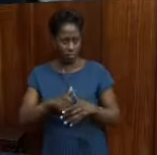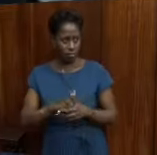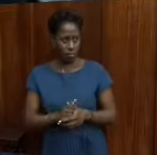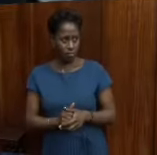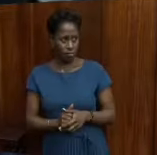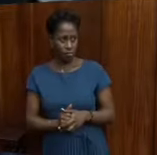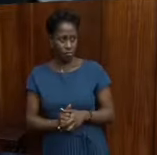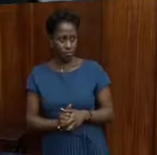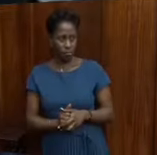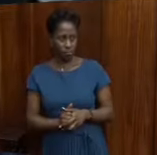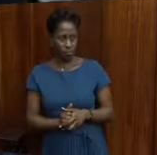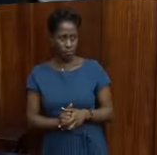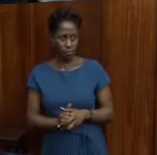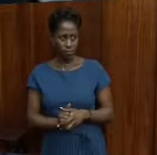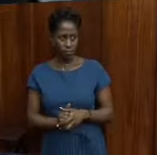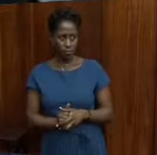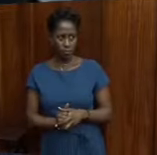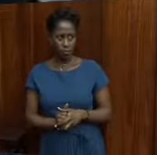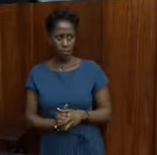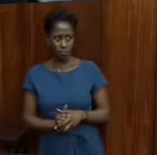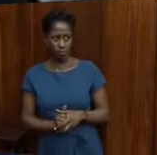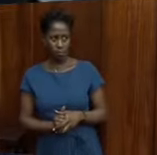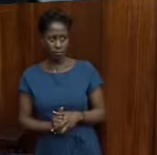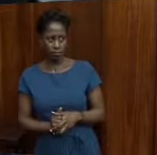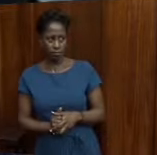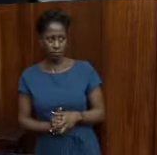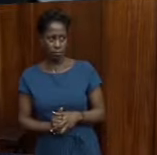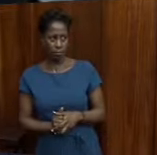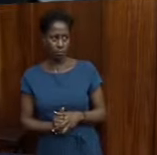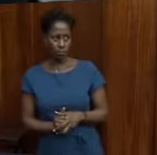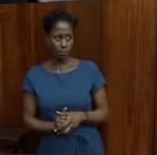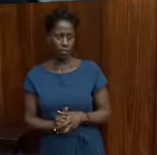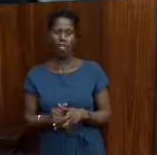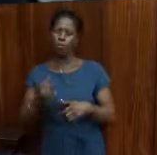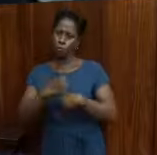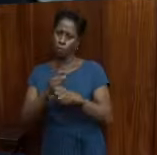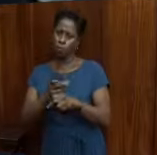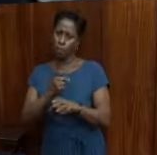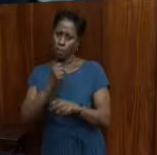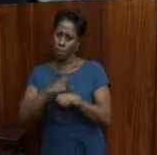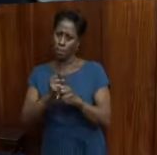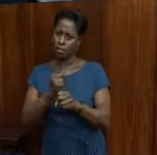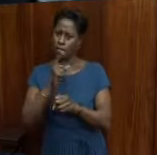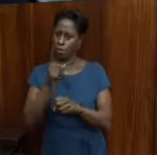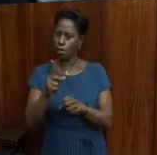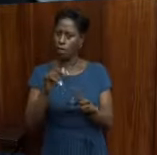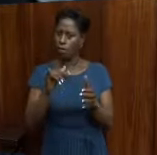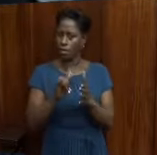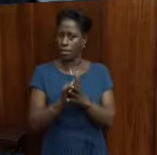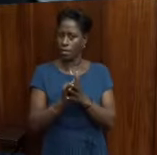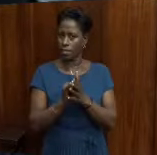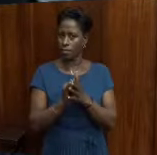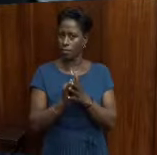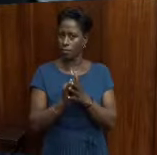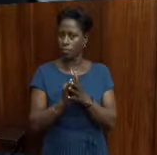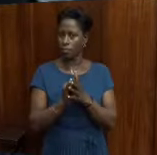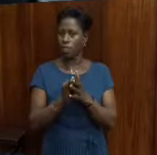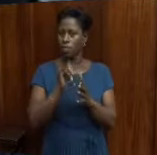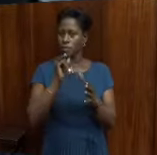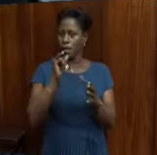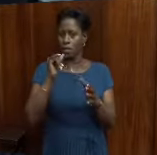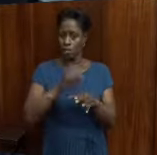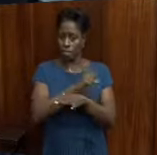for our diaspora investment program, will ensure that our diaspora is motivated to explore gainful investment